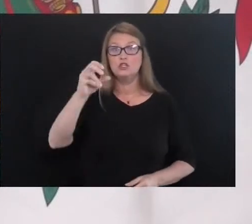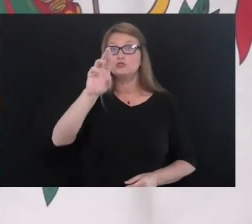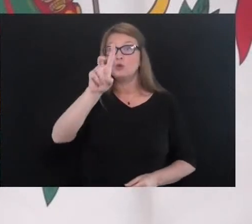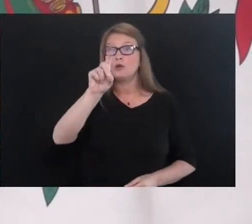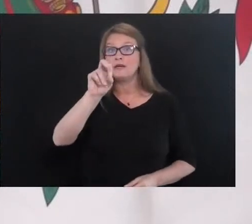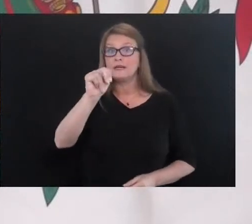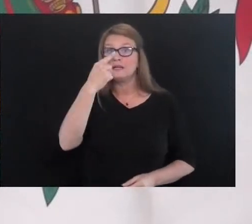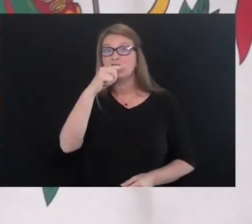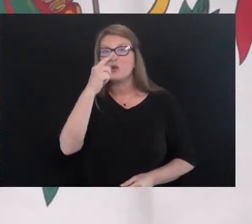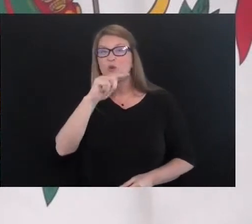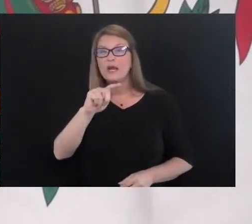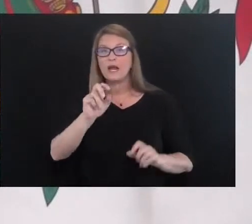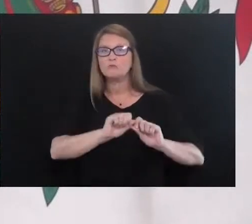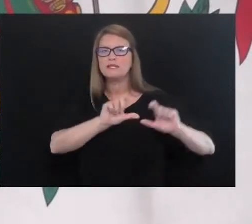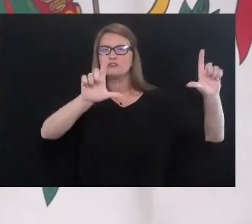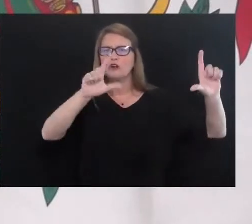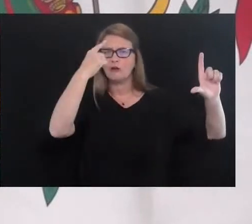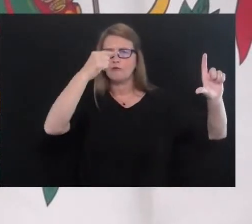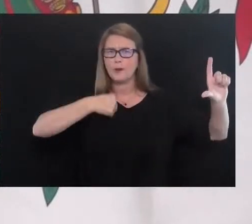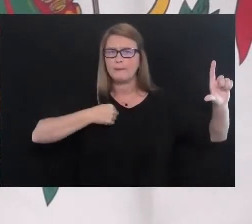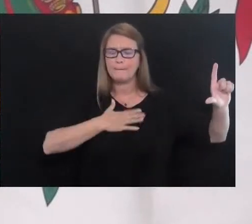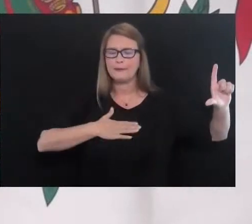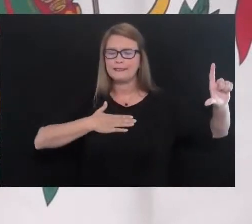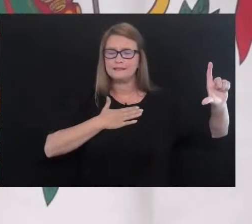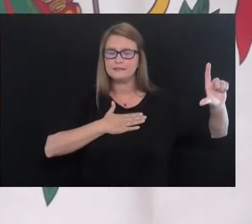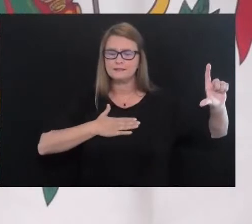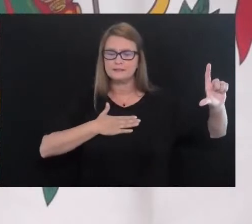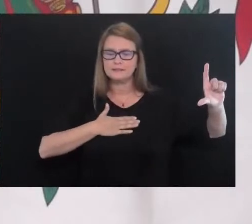put the chart up?